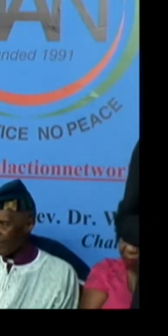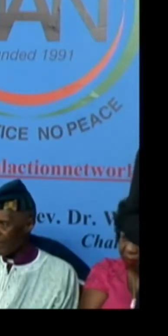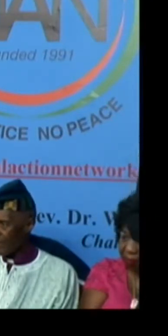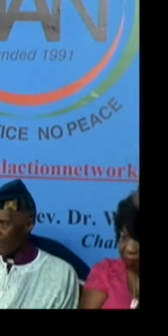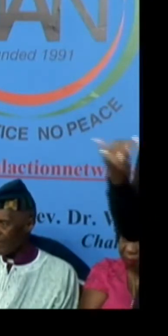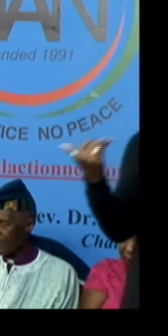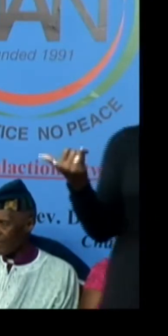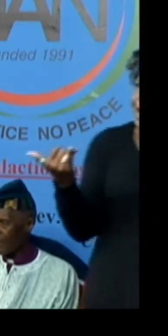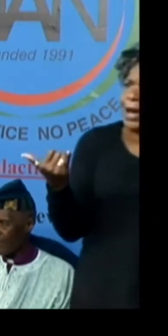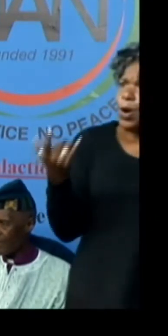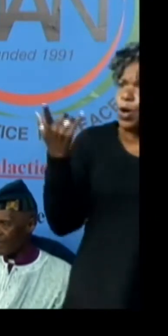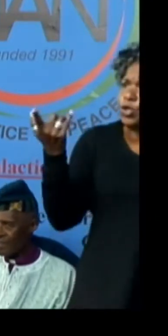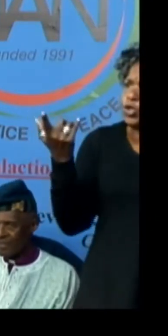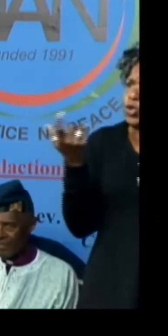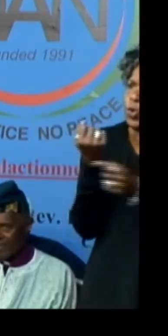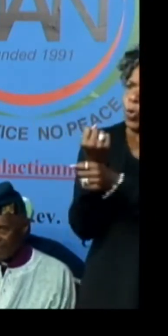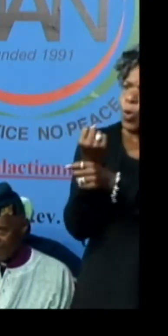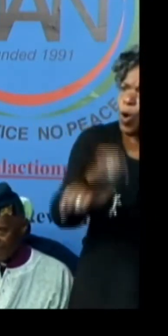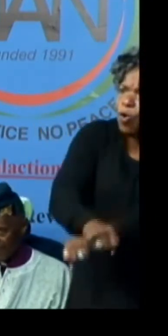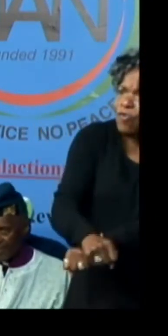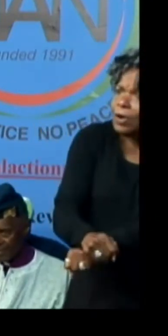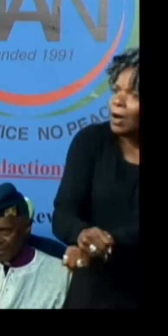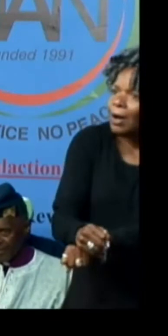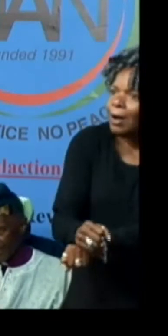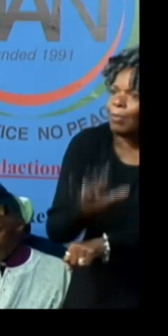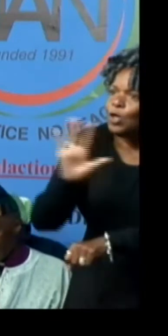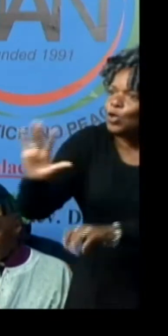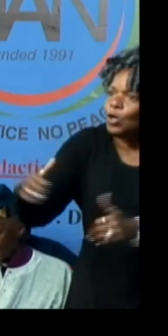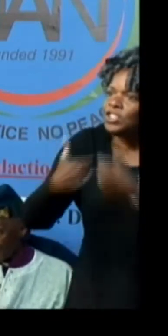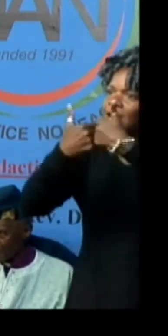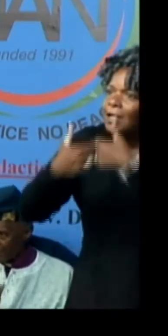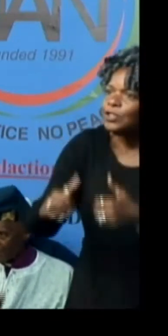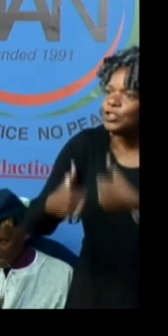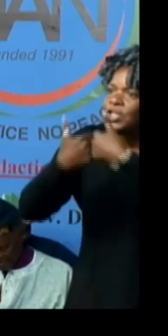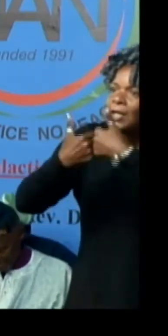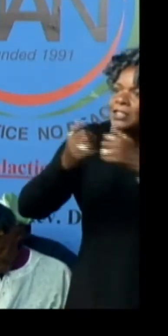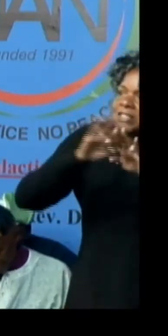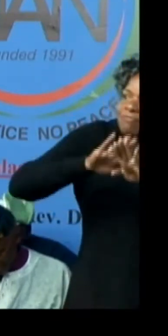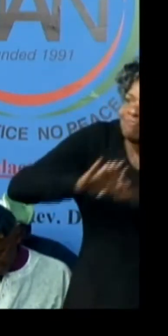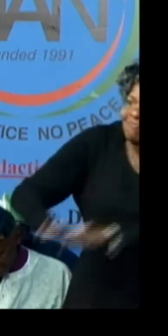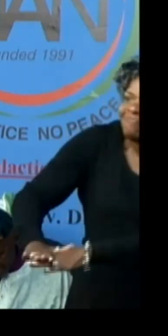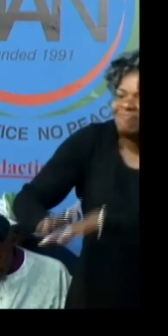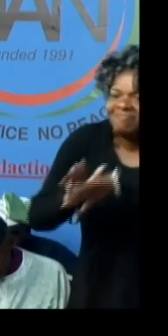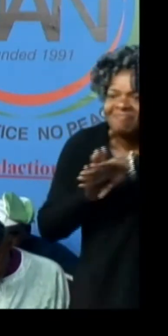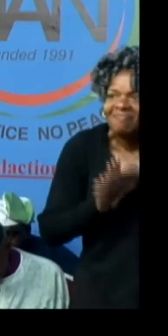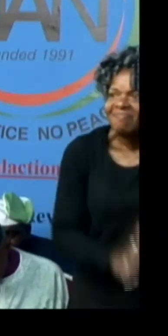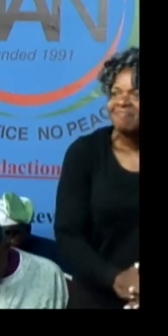you can help raise others and to correct the environment that is wrong.